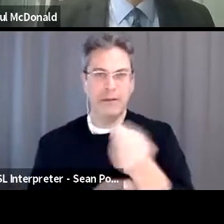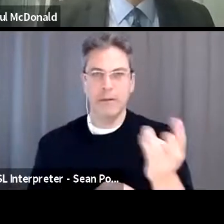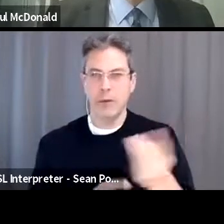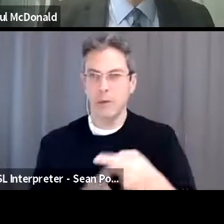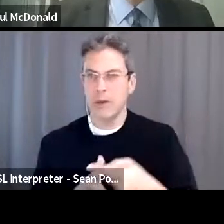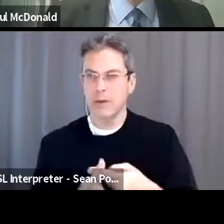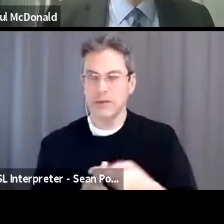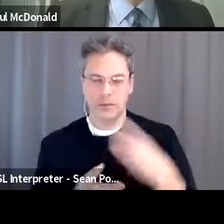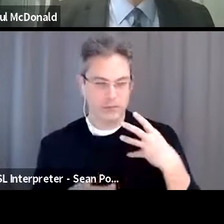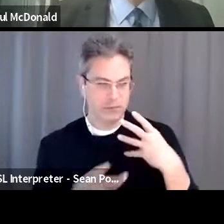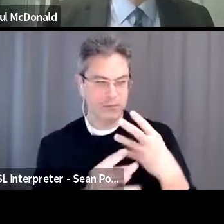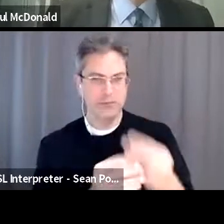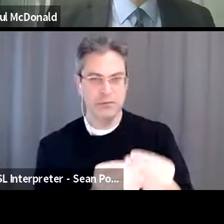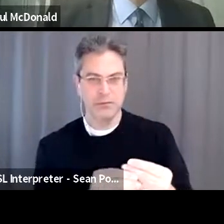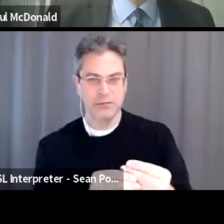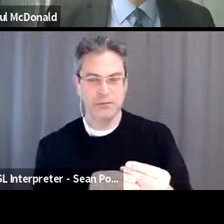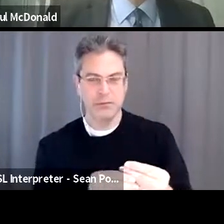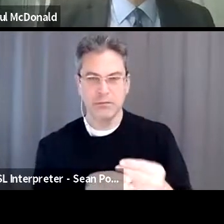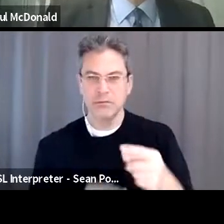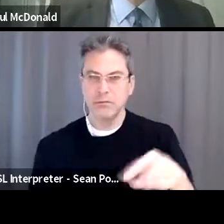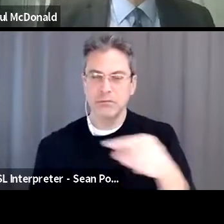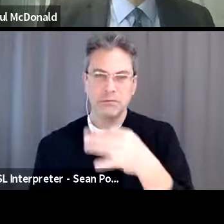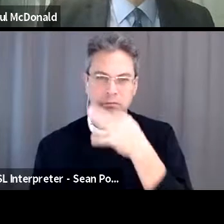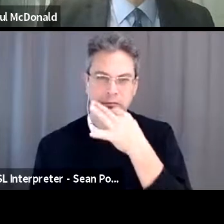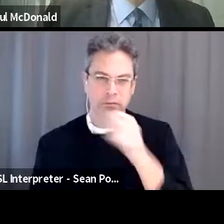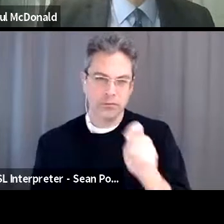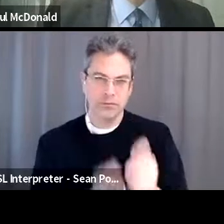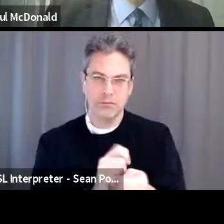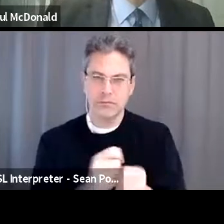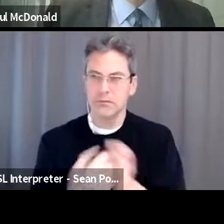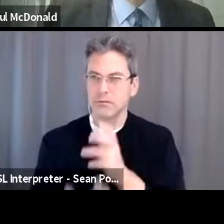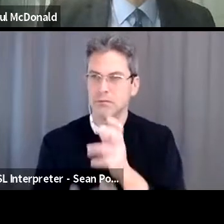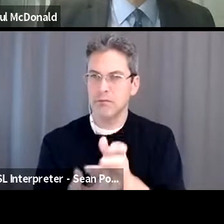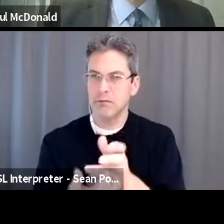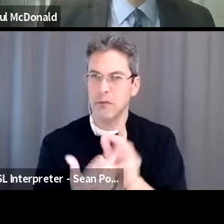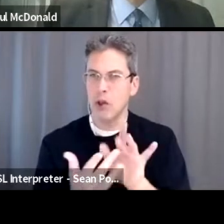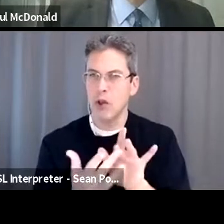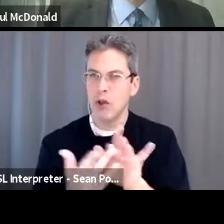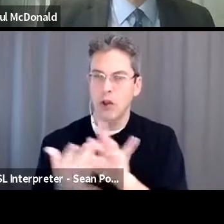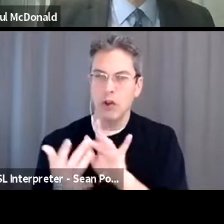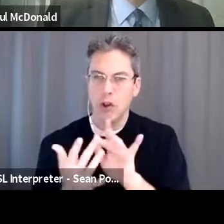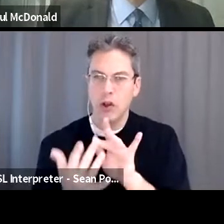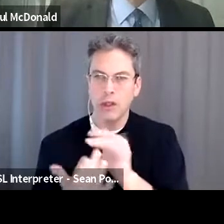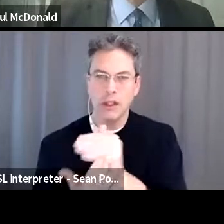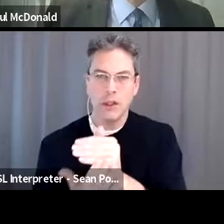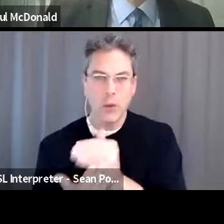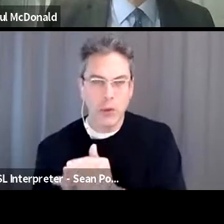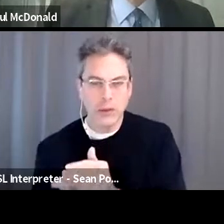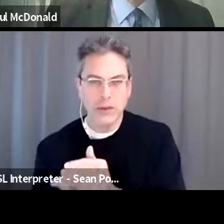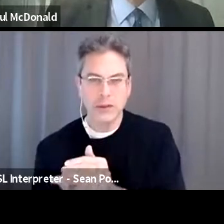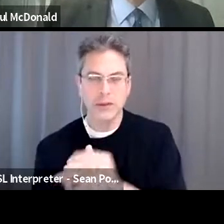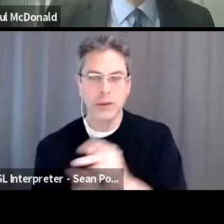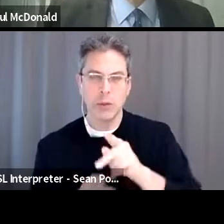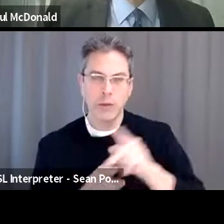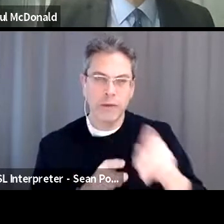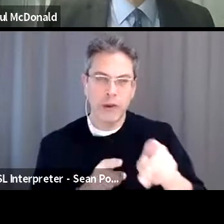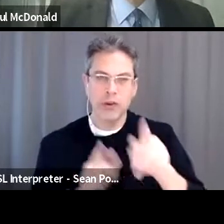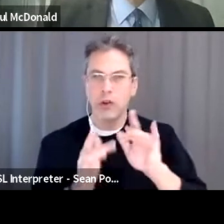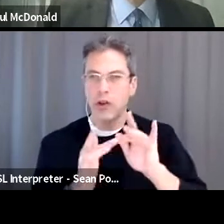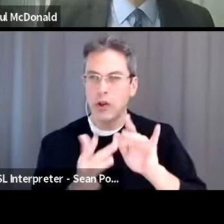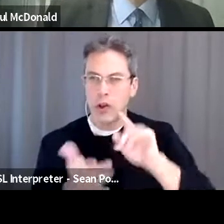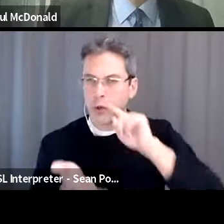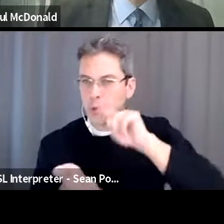mobilized and adapted to online remote classes, professional work, and research, but they have also